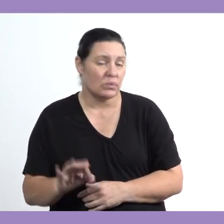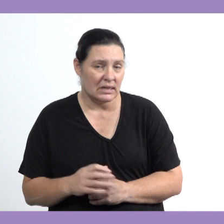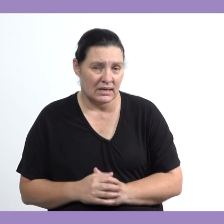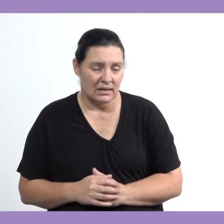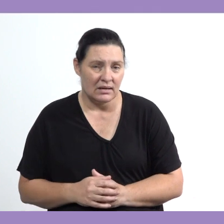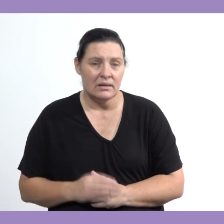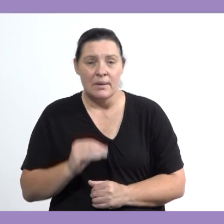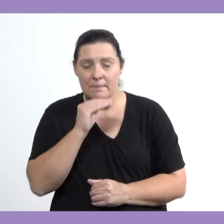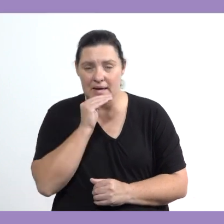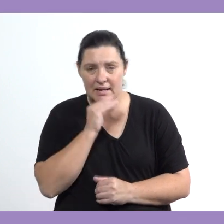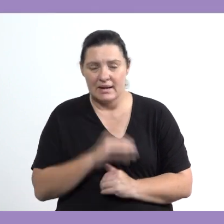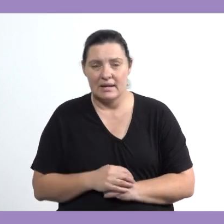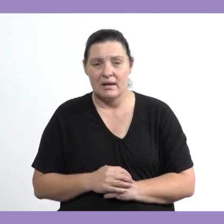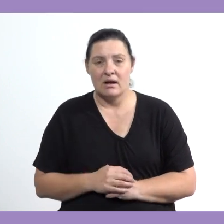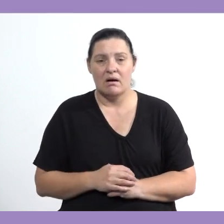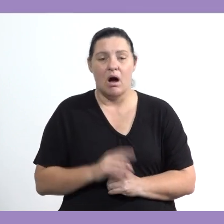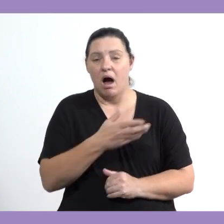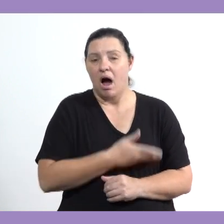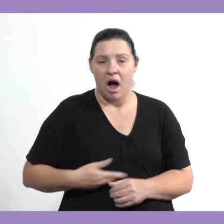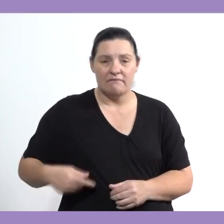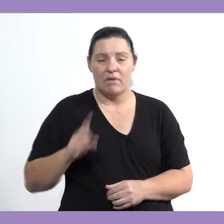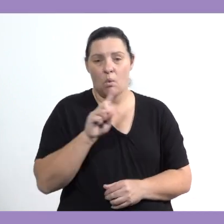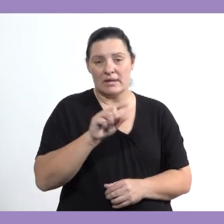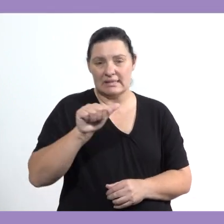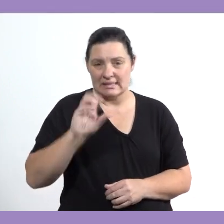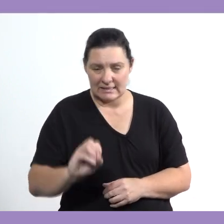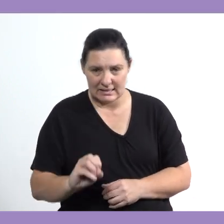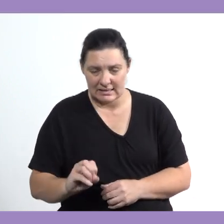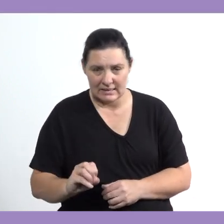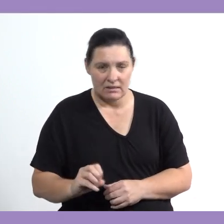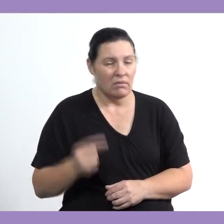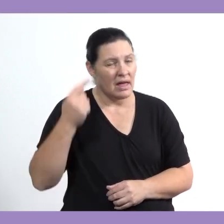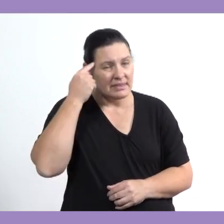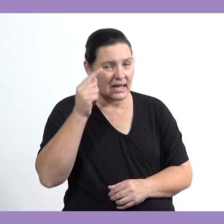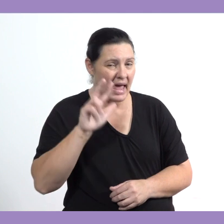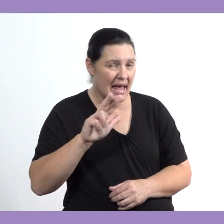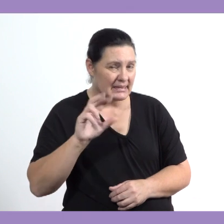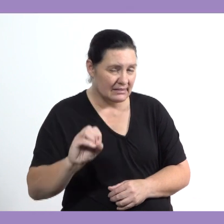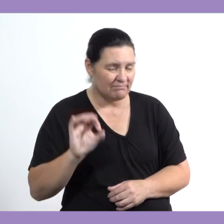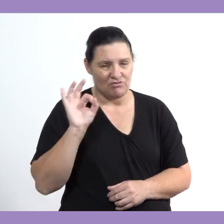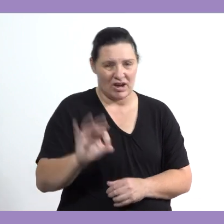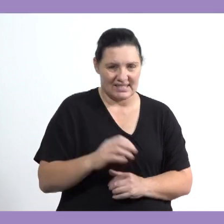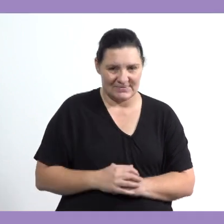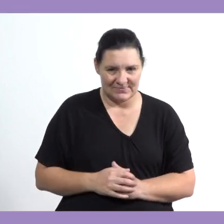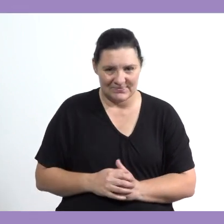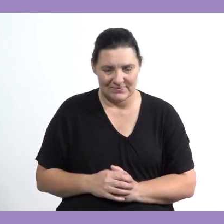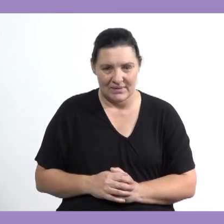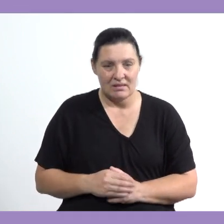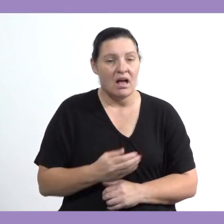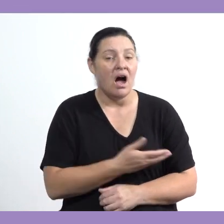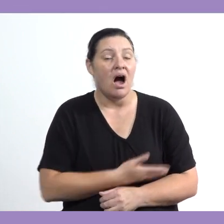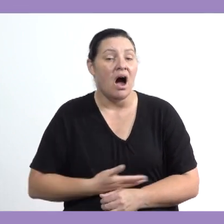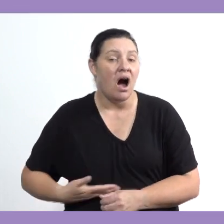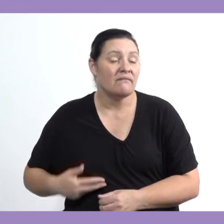3 terms? That is going to be, what is half of 160? If you are thinking of 80, you are absolutely